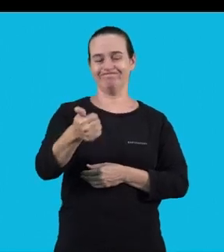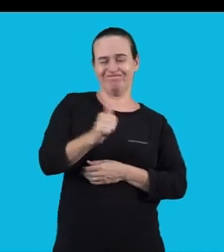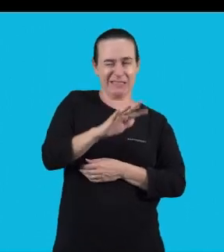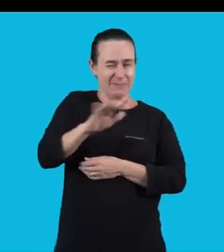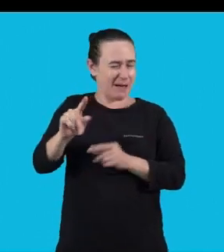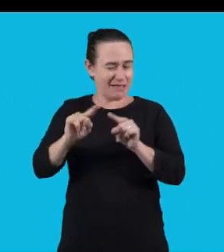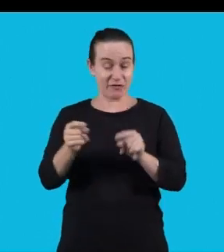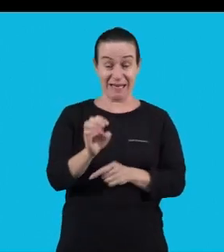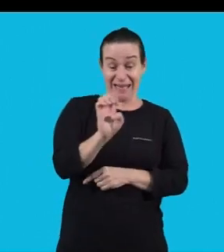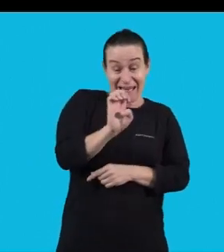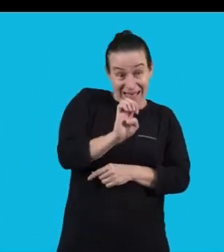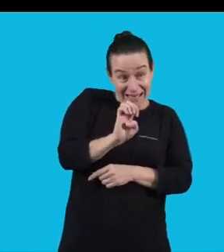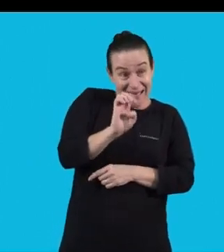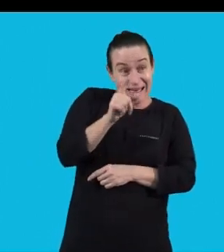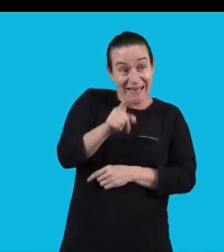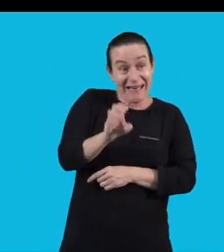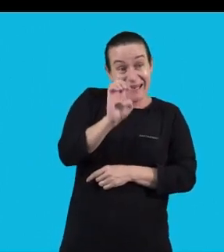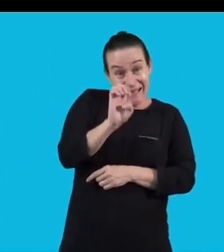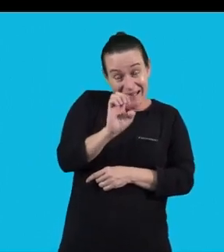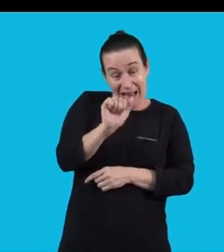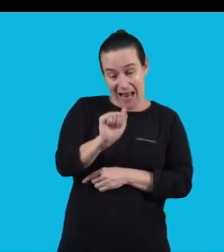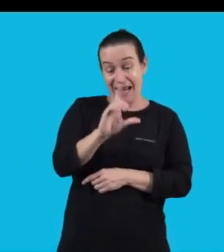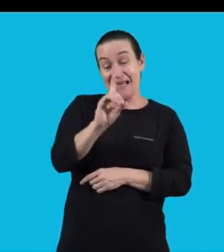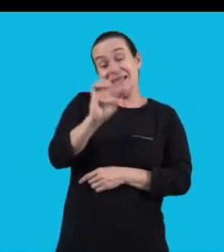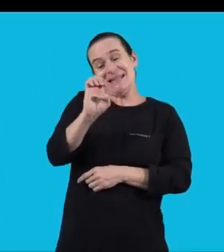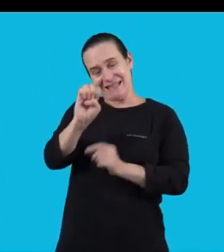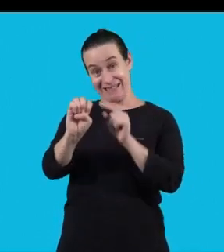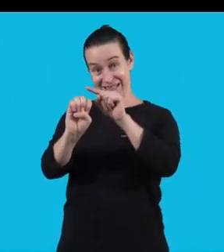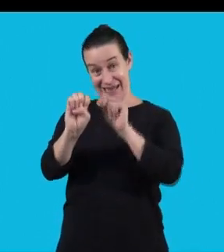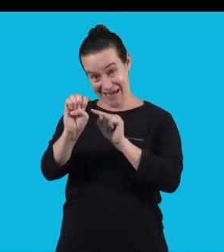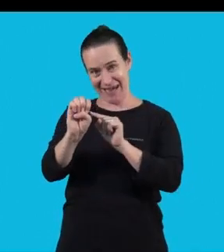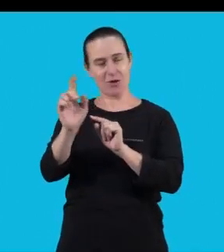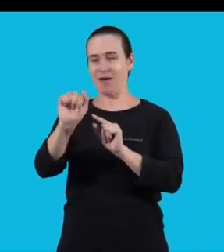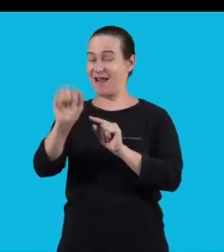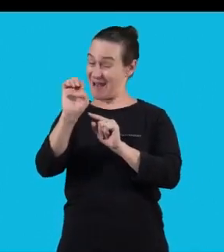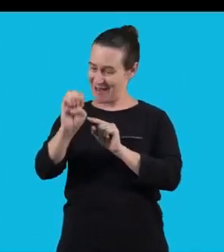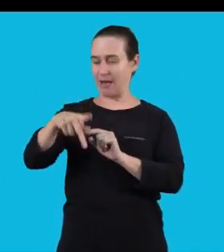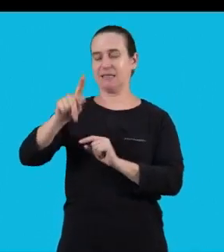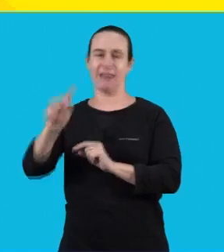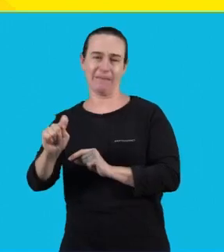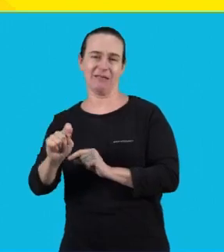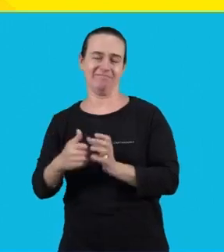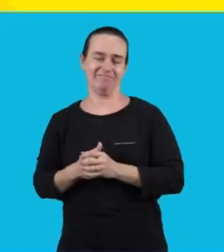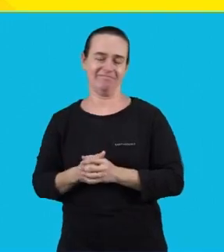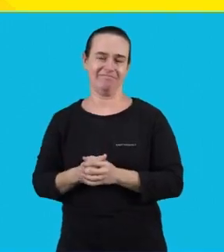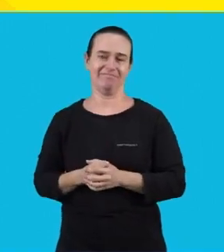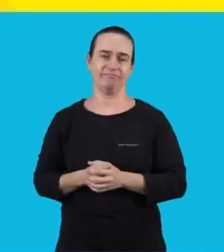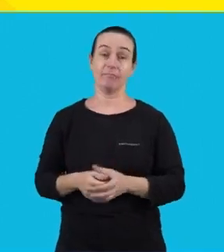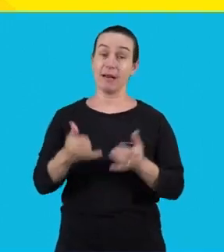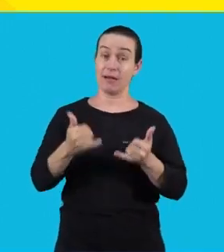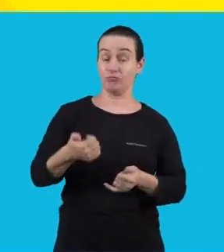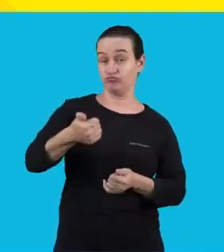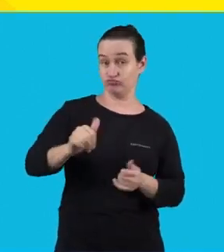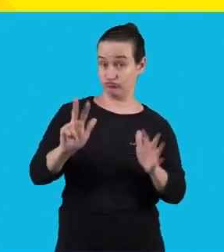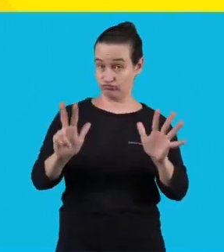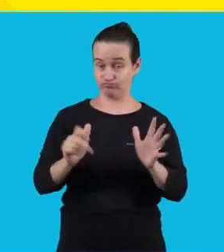adept with an E, which means skilled. Spelling must be correct for the 1 mark. Now let's take a look at